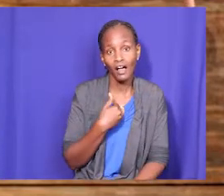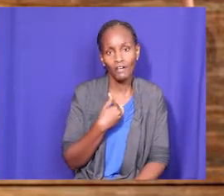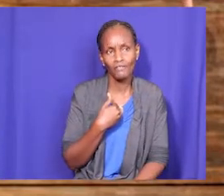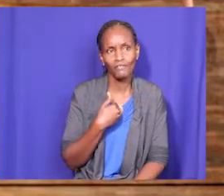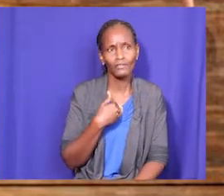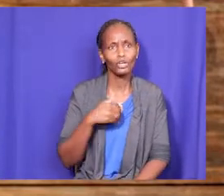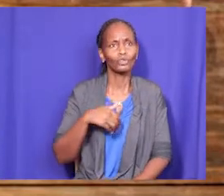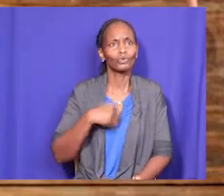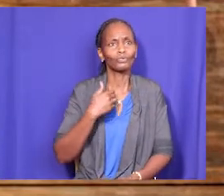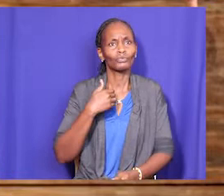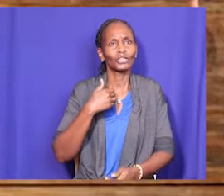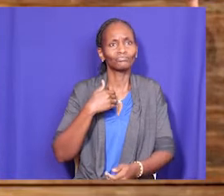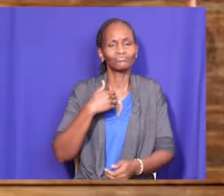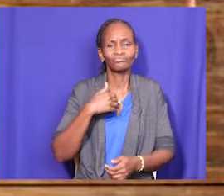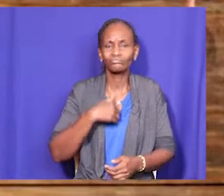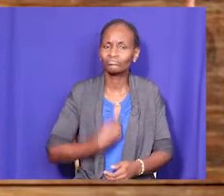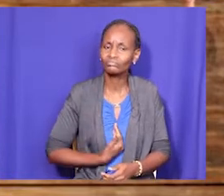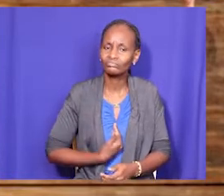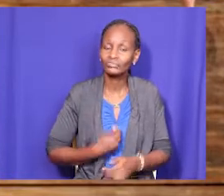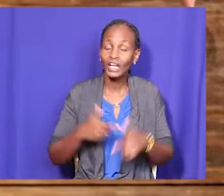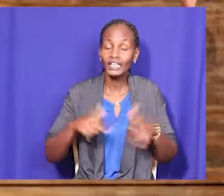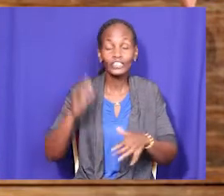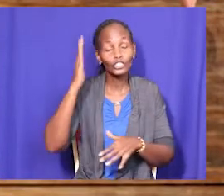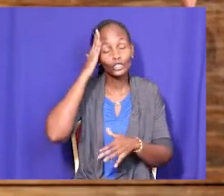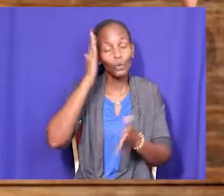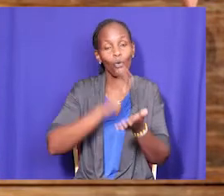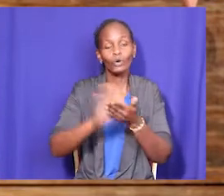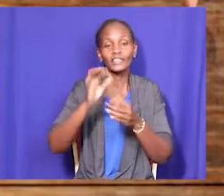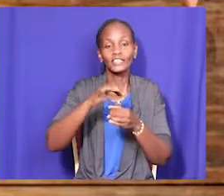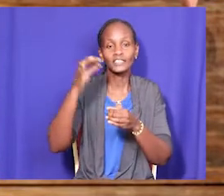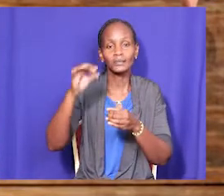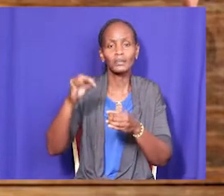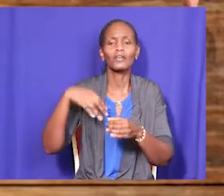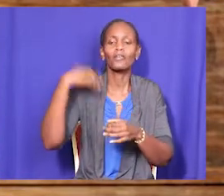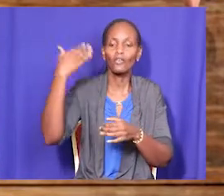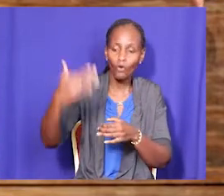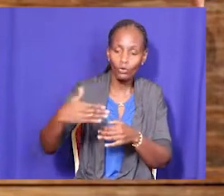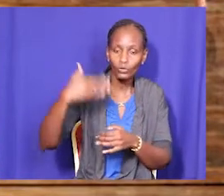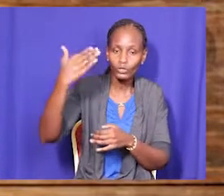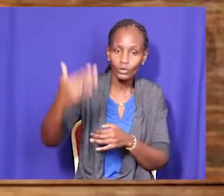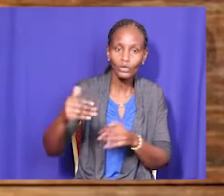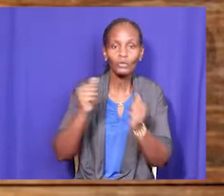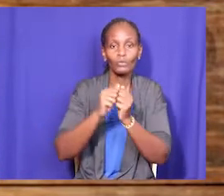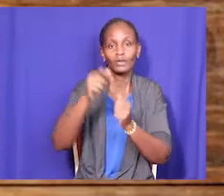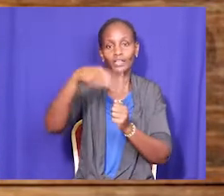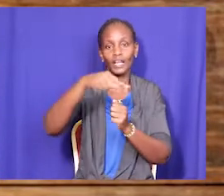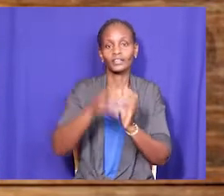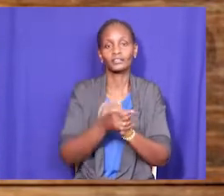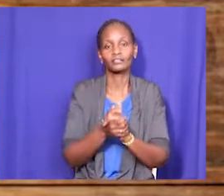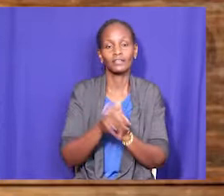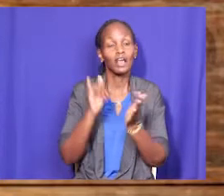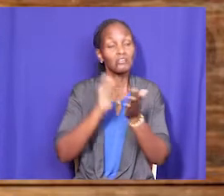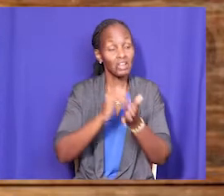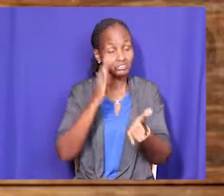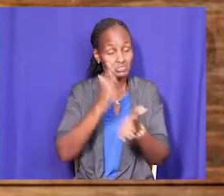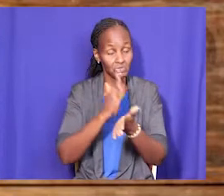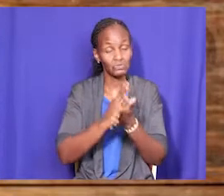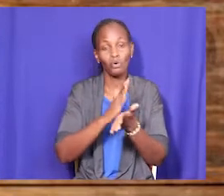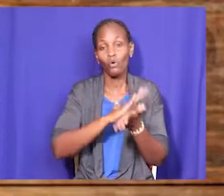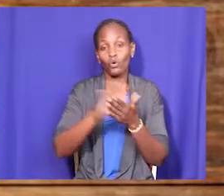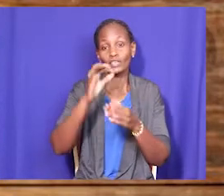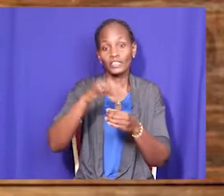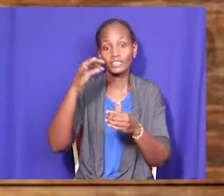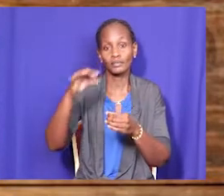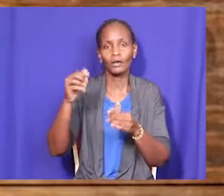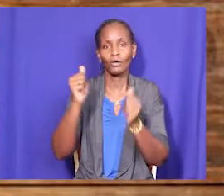feel tired, let us know the Holy Spirit is always with us. That is true. The Holy Spirit